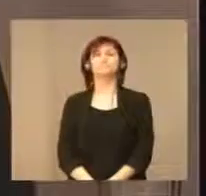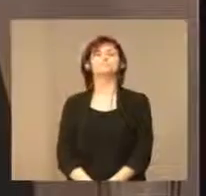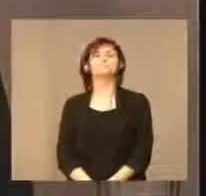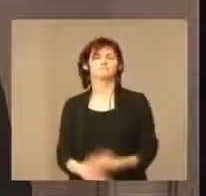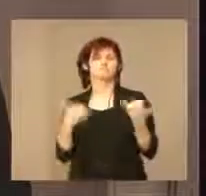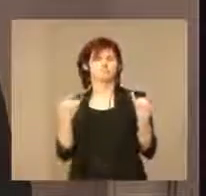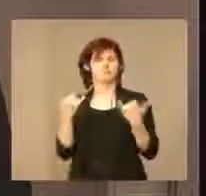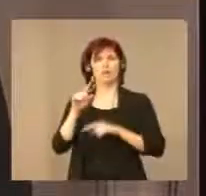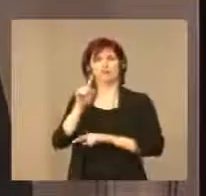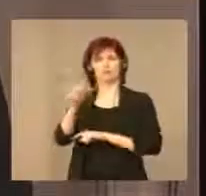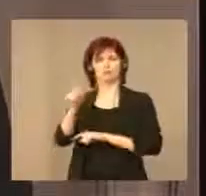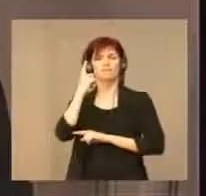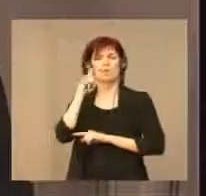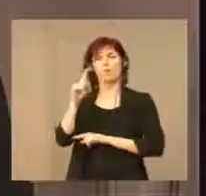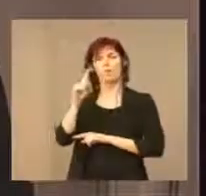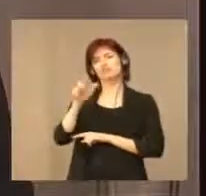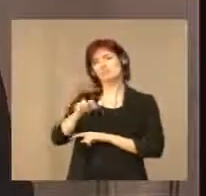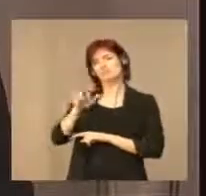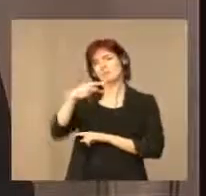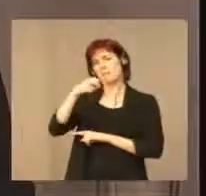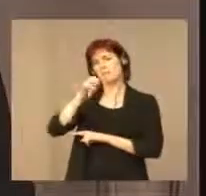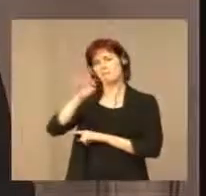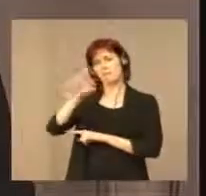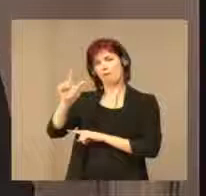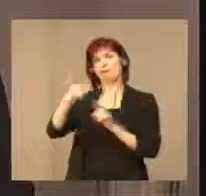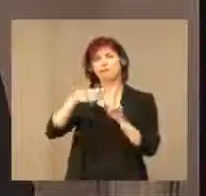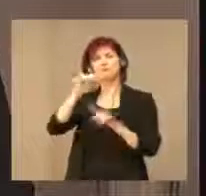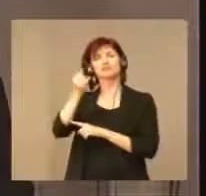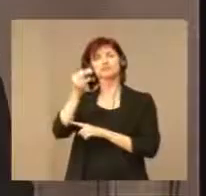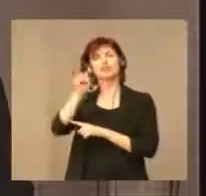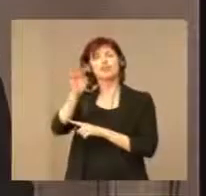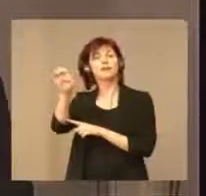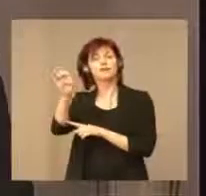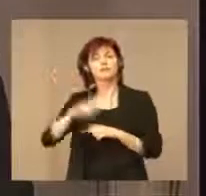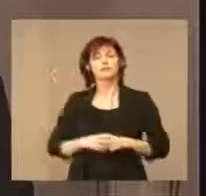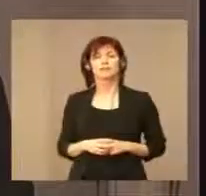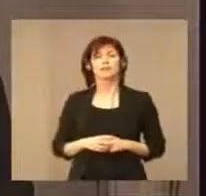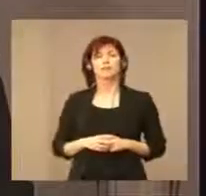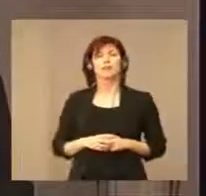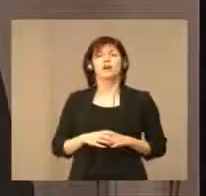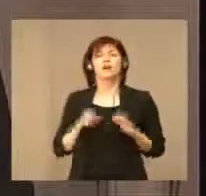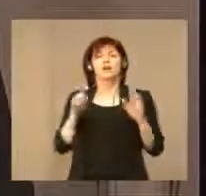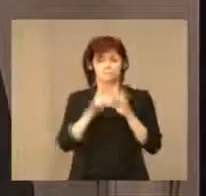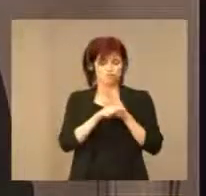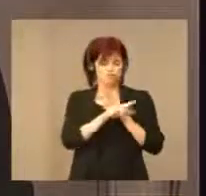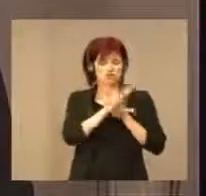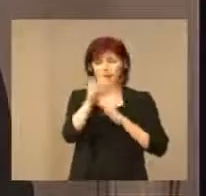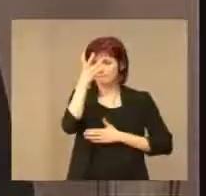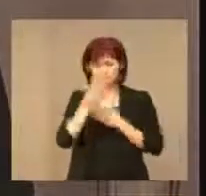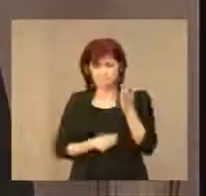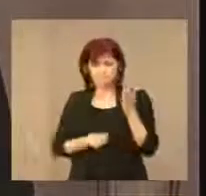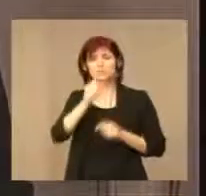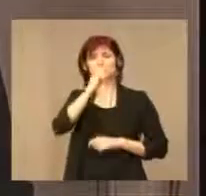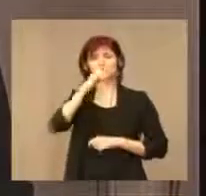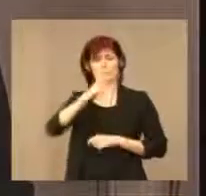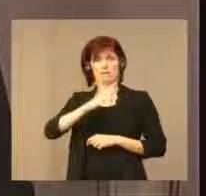question is for Chief Paul, from Jean. How have the families of the murdered and missing women, many of whom